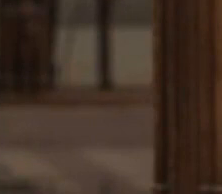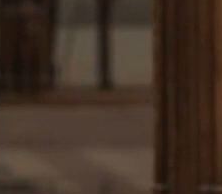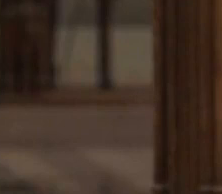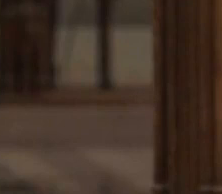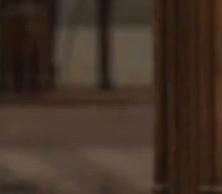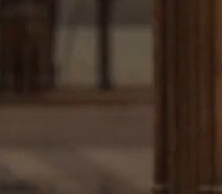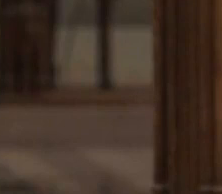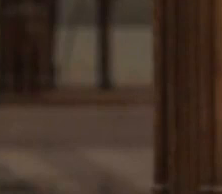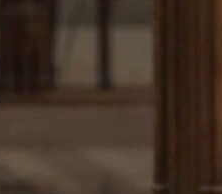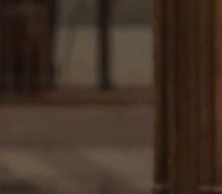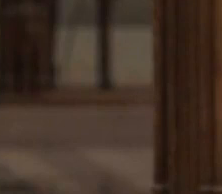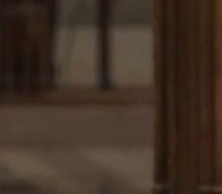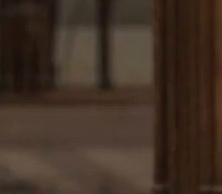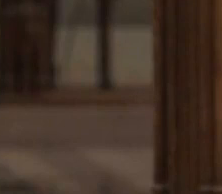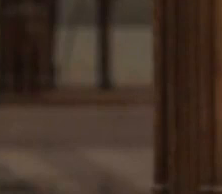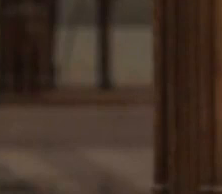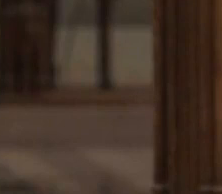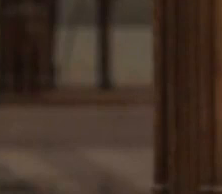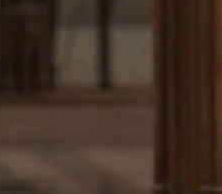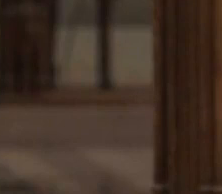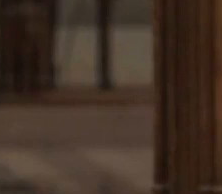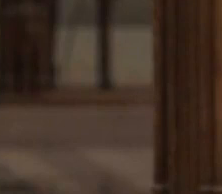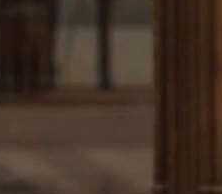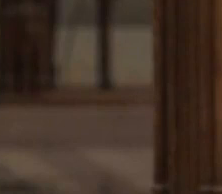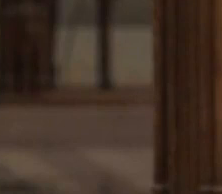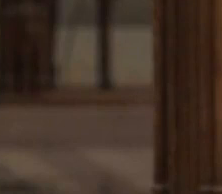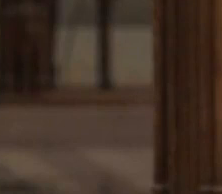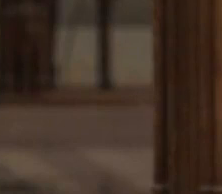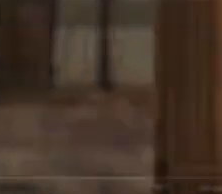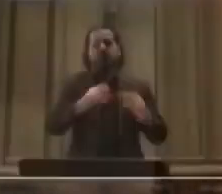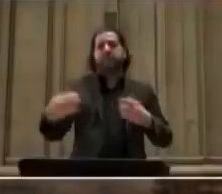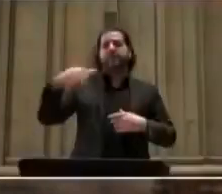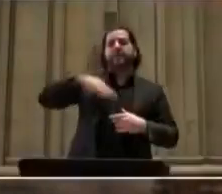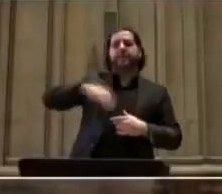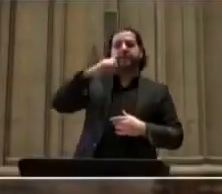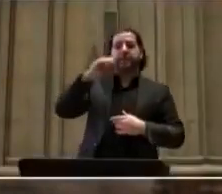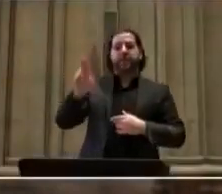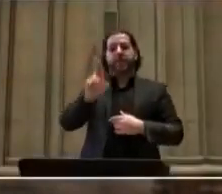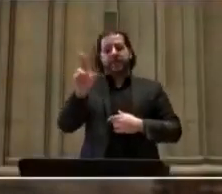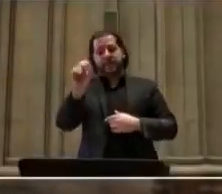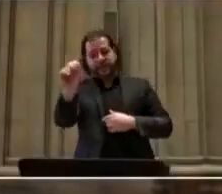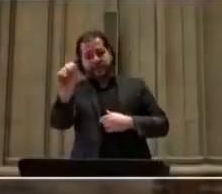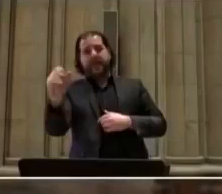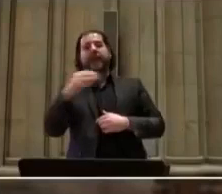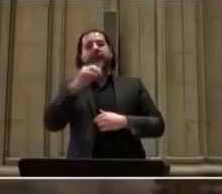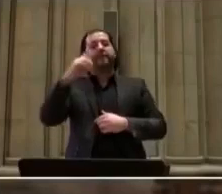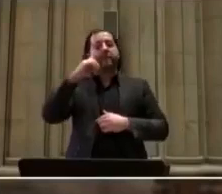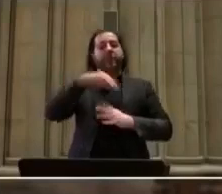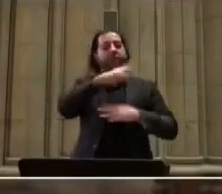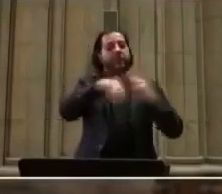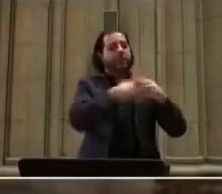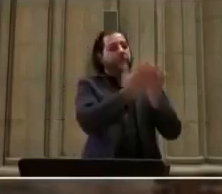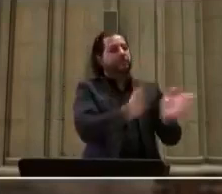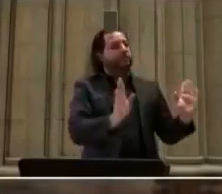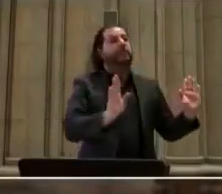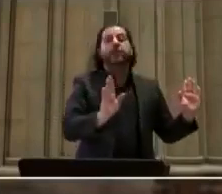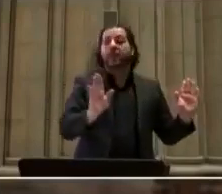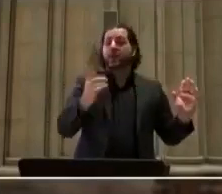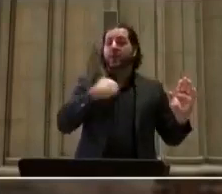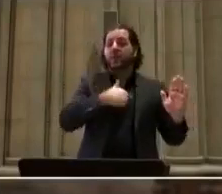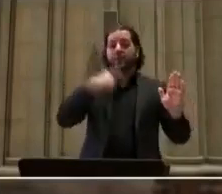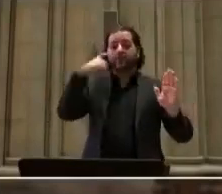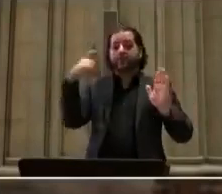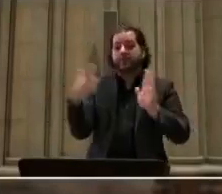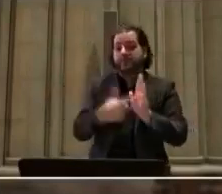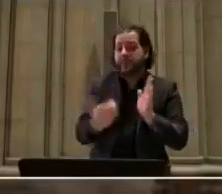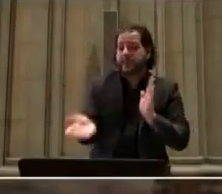her family, and all who seek the common good for the United States of America and for the world. As we mark